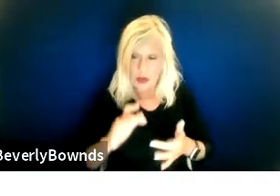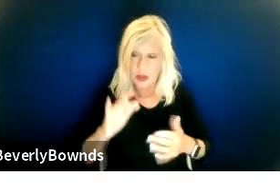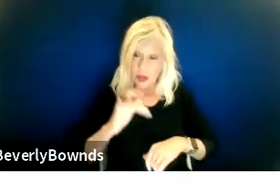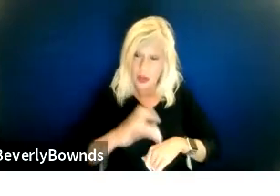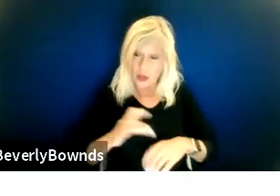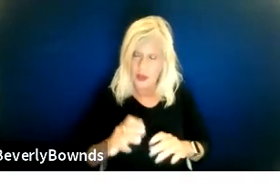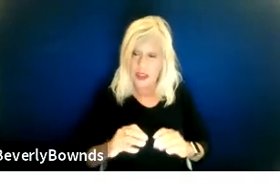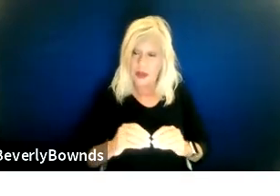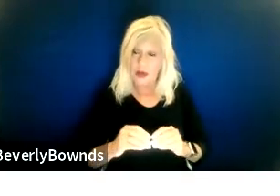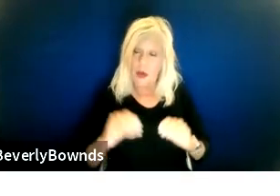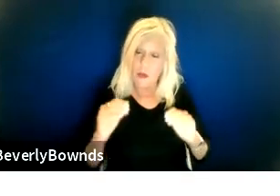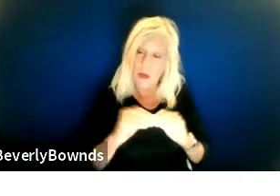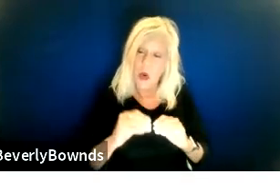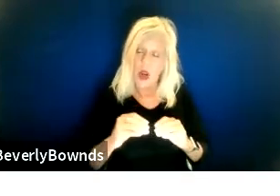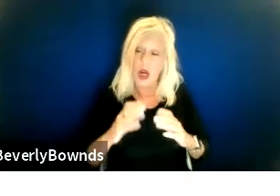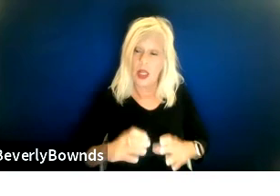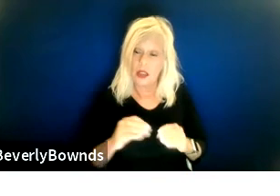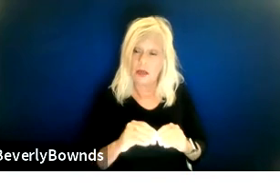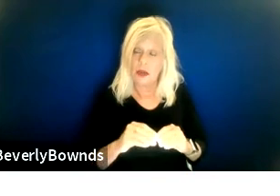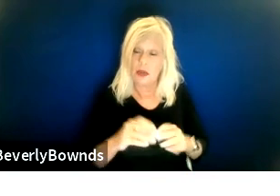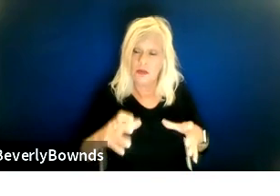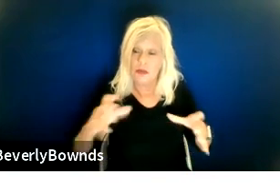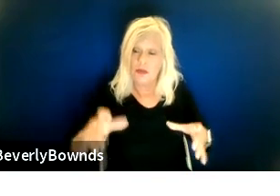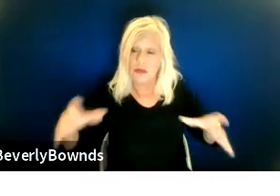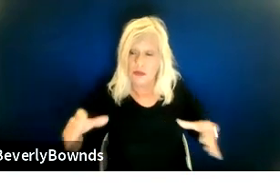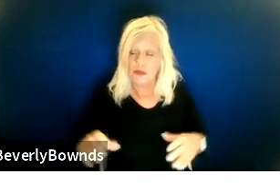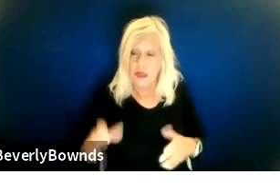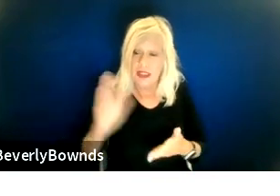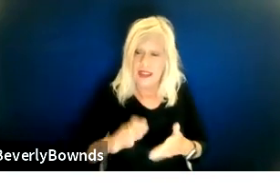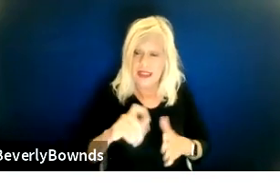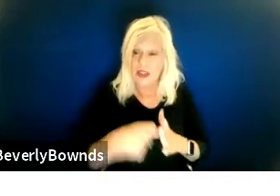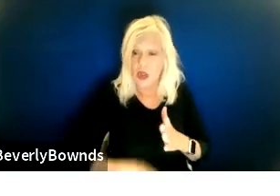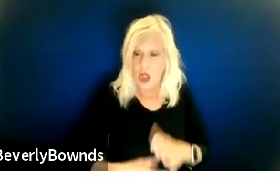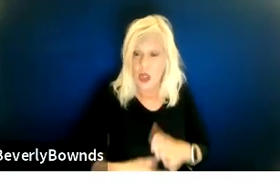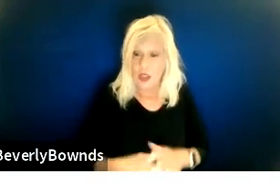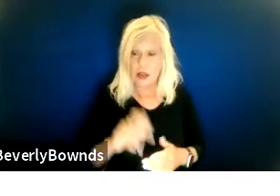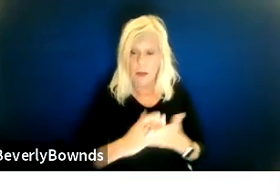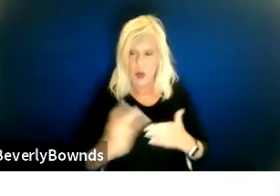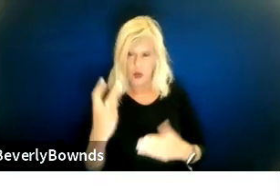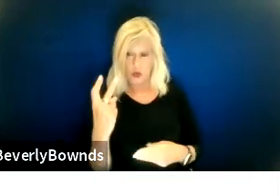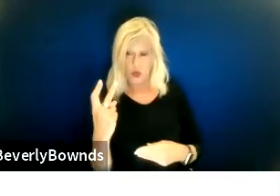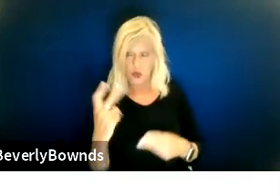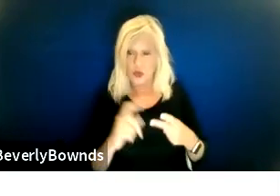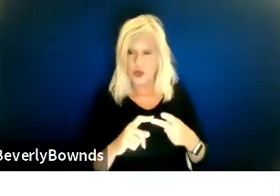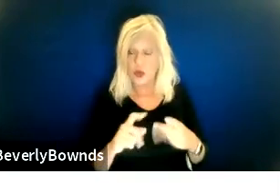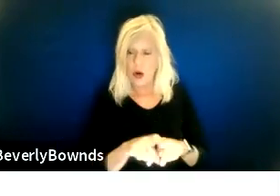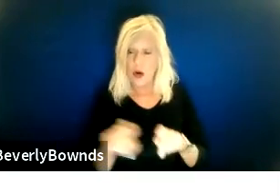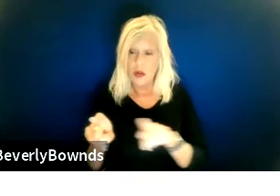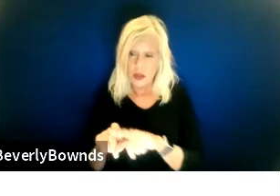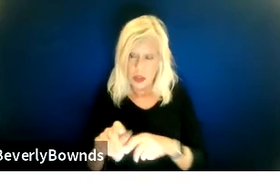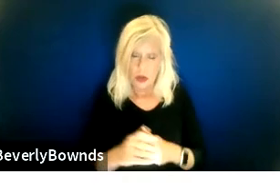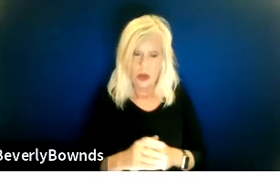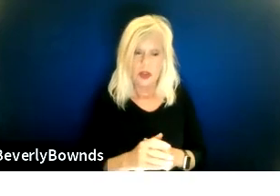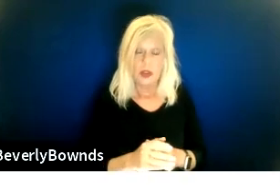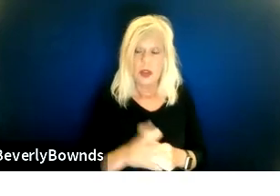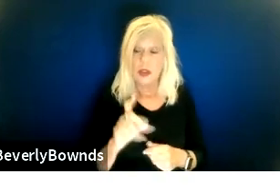customers possible at the lowest possible cost. And then the second part of this is also a path that